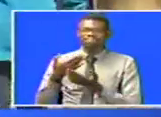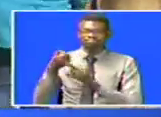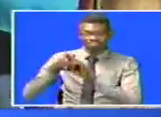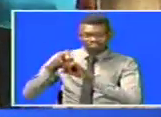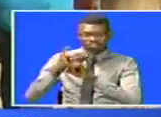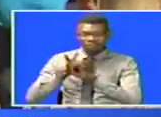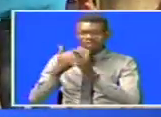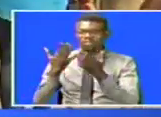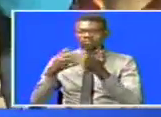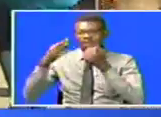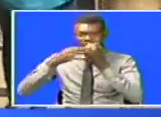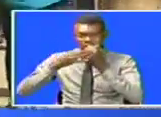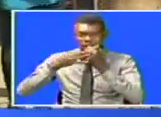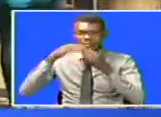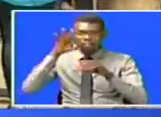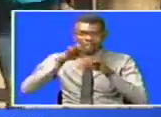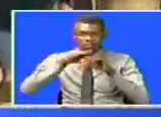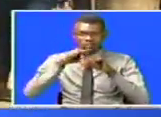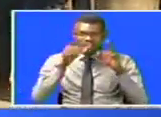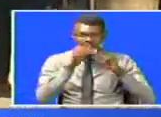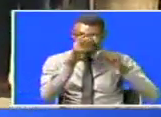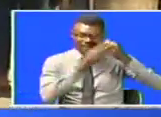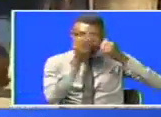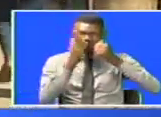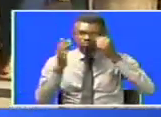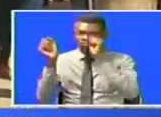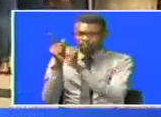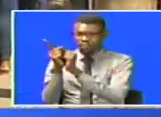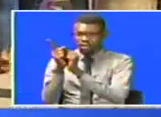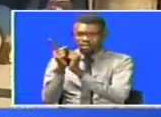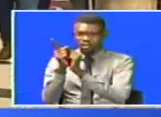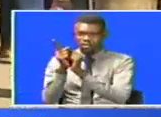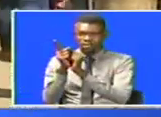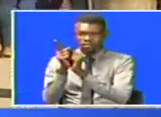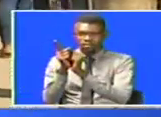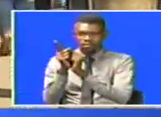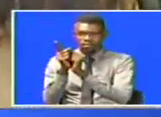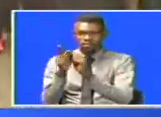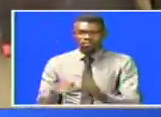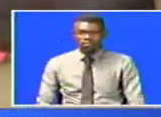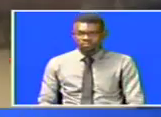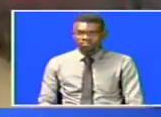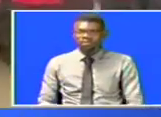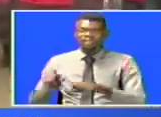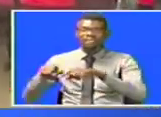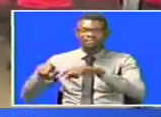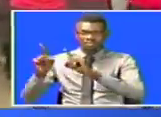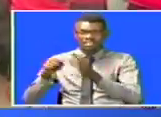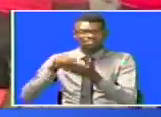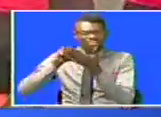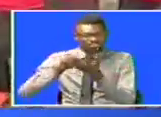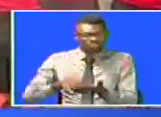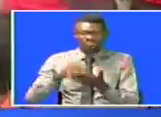constituency by-election slated for November 7th this year. No, today's first, 20th. He maintains he is a